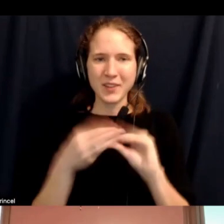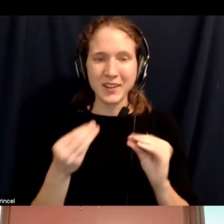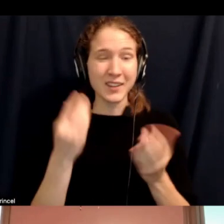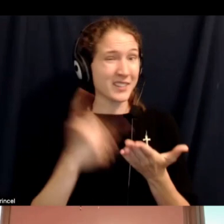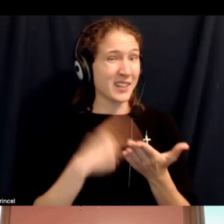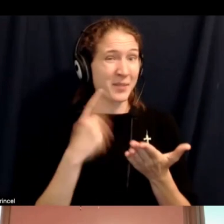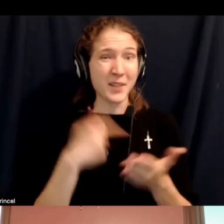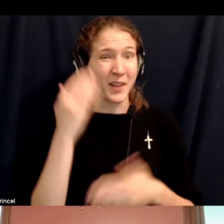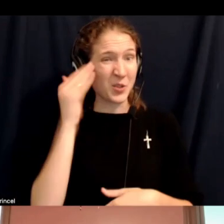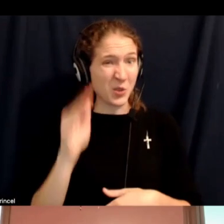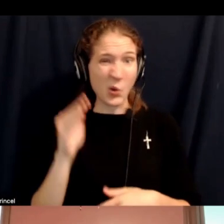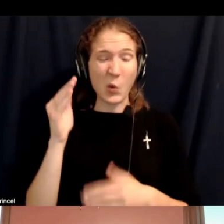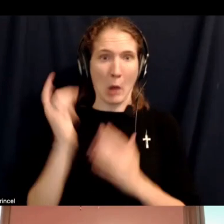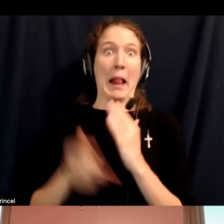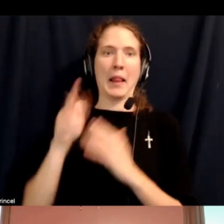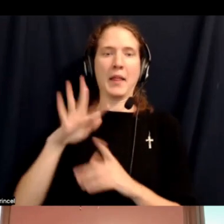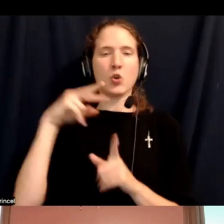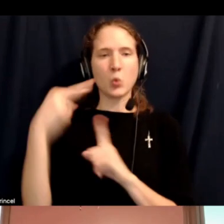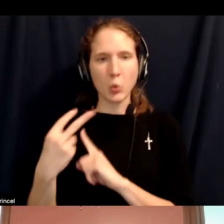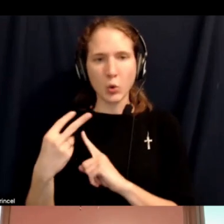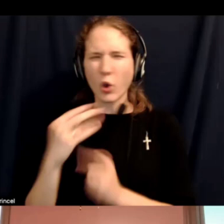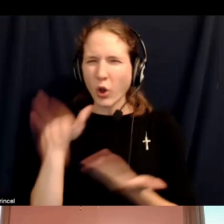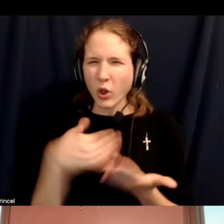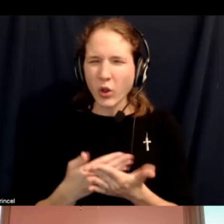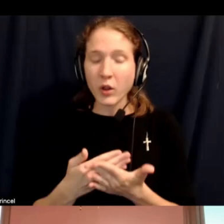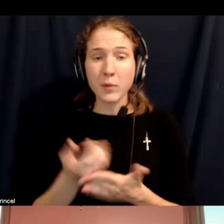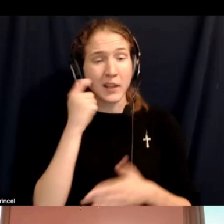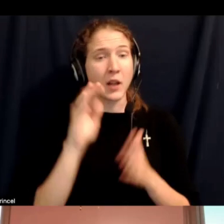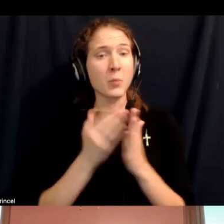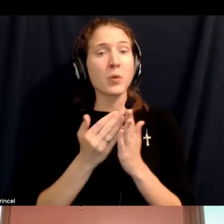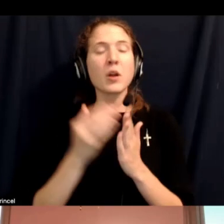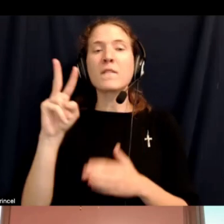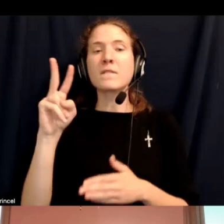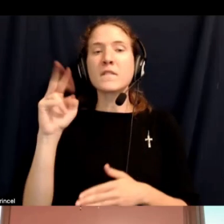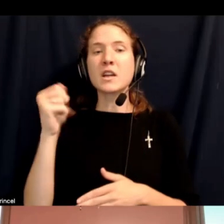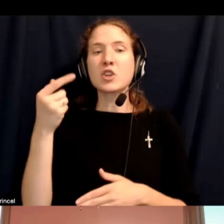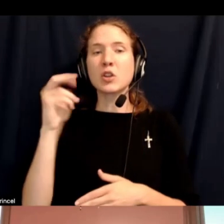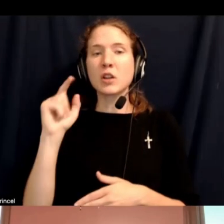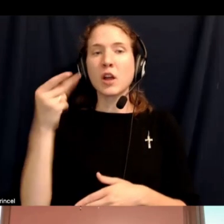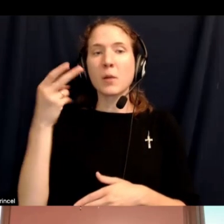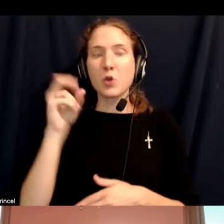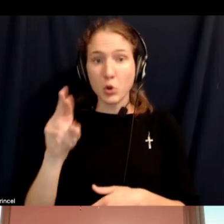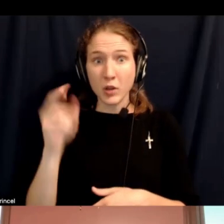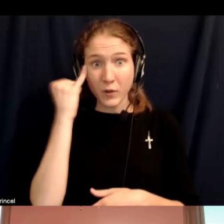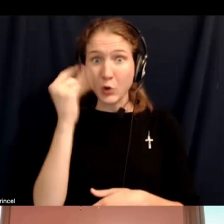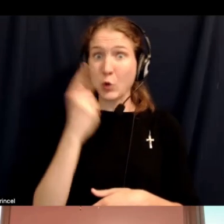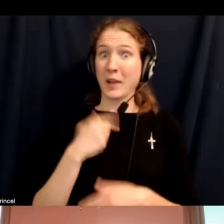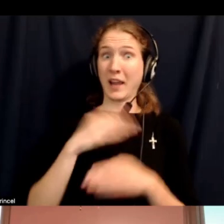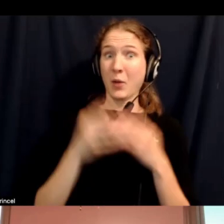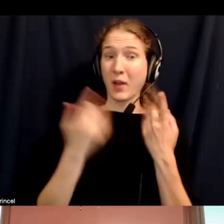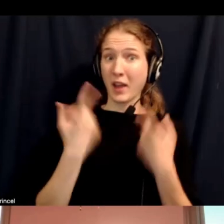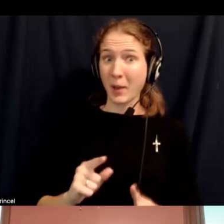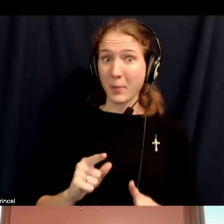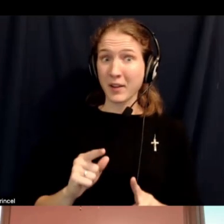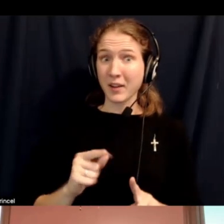there are going to be. And my most recent novel, Vigil Harbor, and if you told me I was going to end up with this, I would have